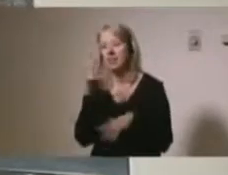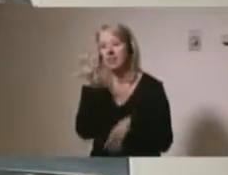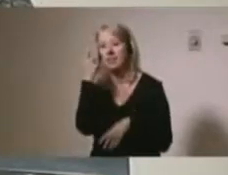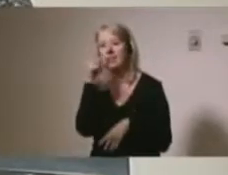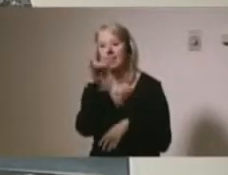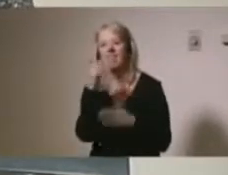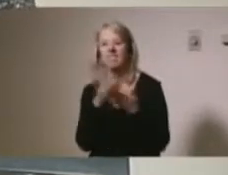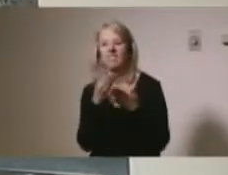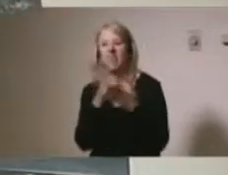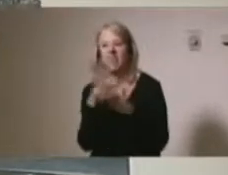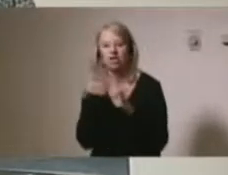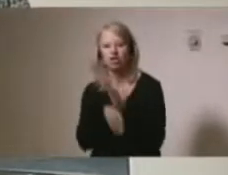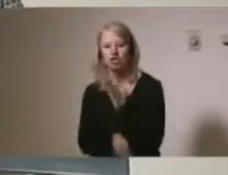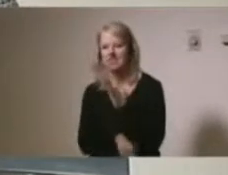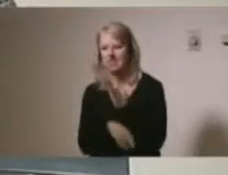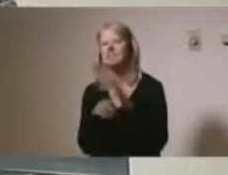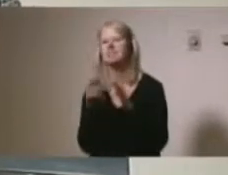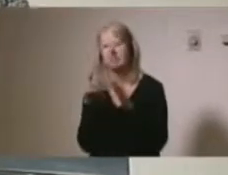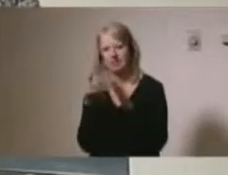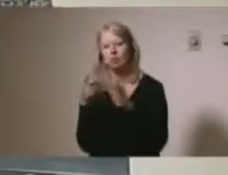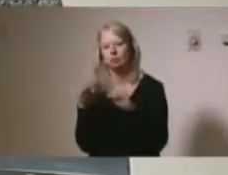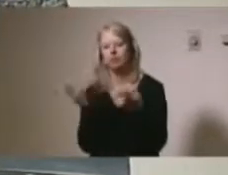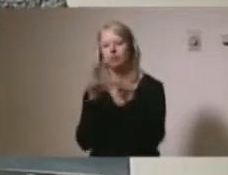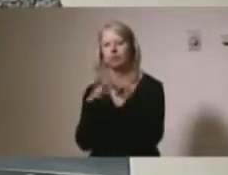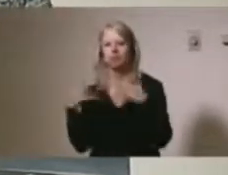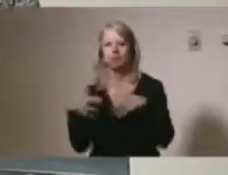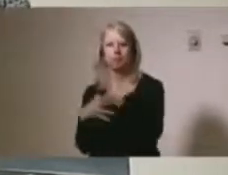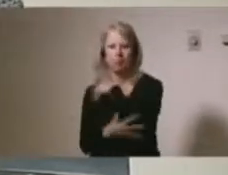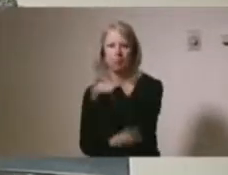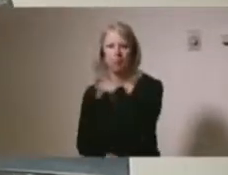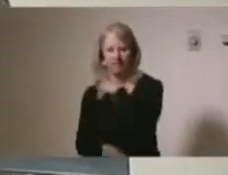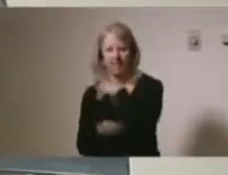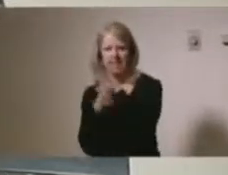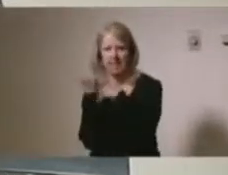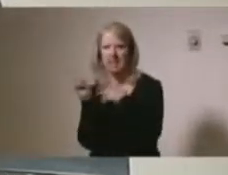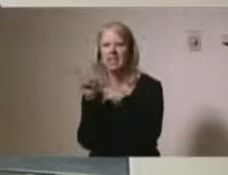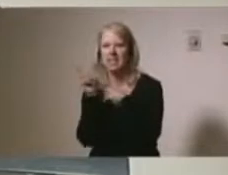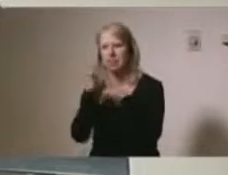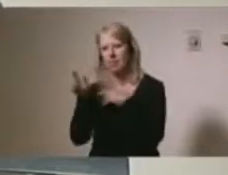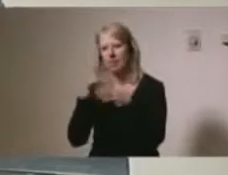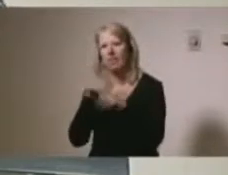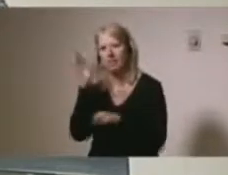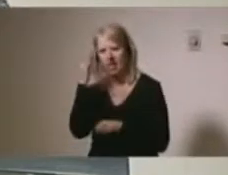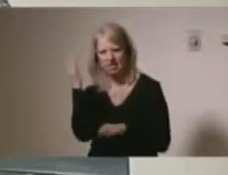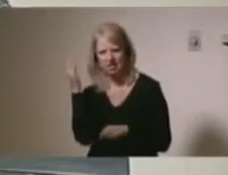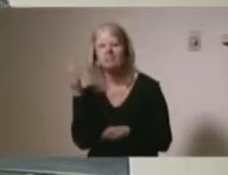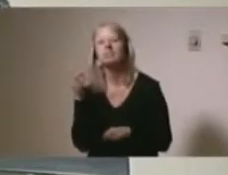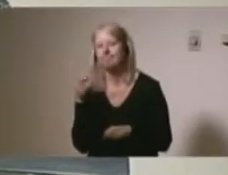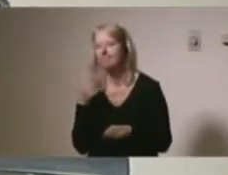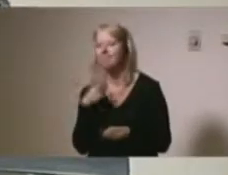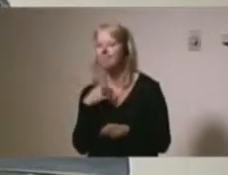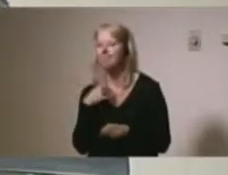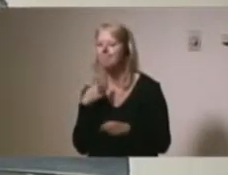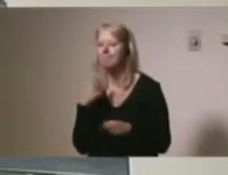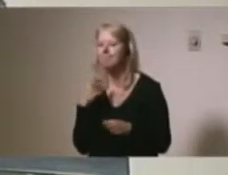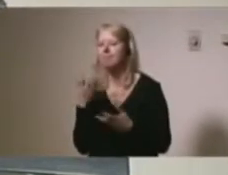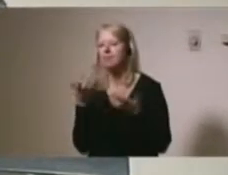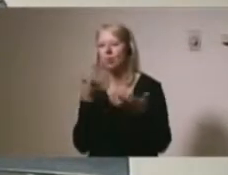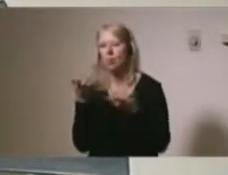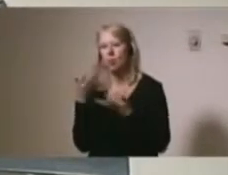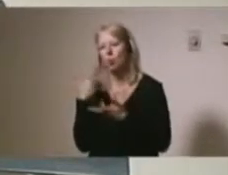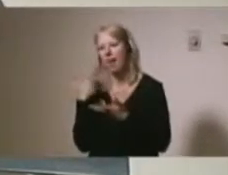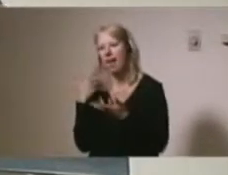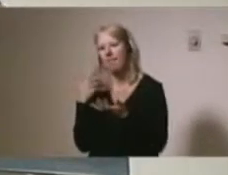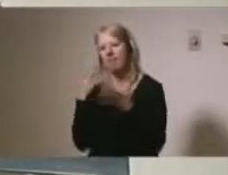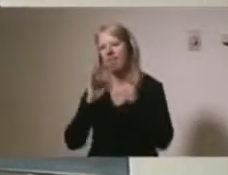has increased the level of poverty in France. And because of this, we end up with clients who are